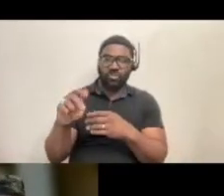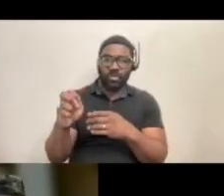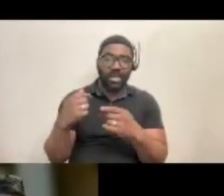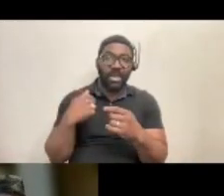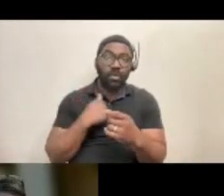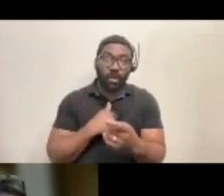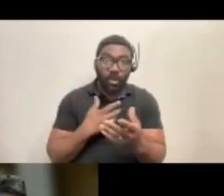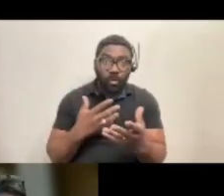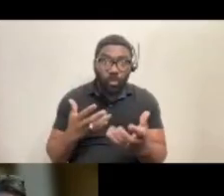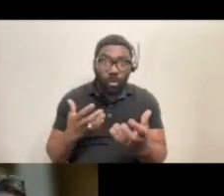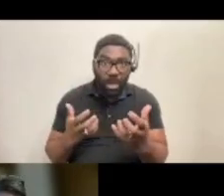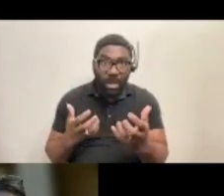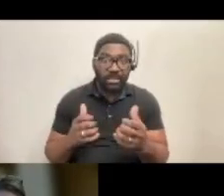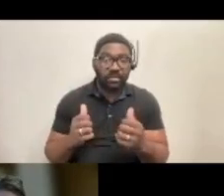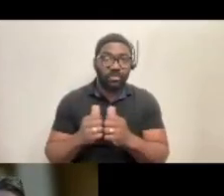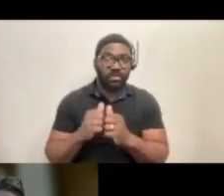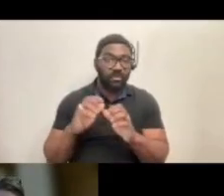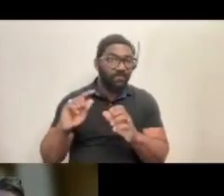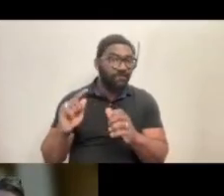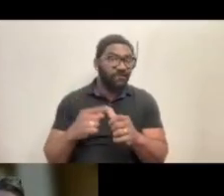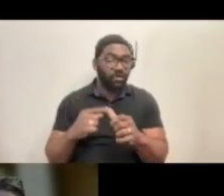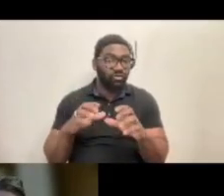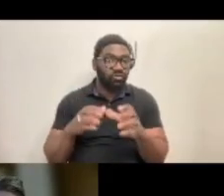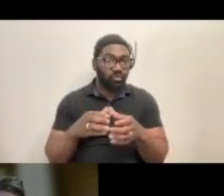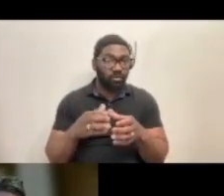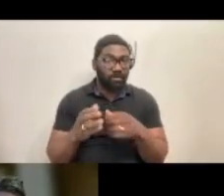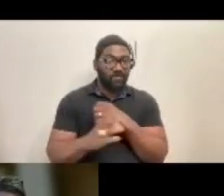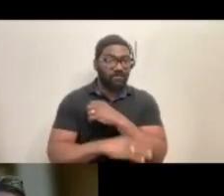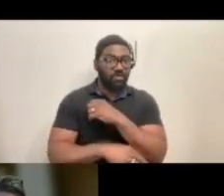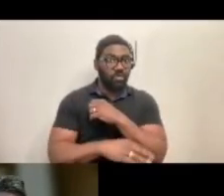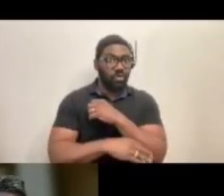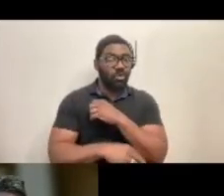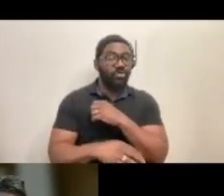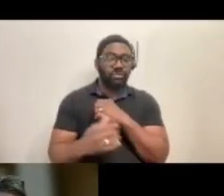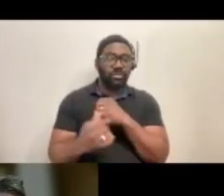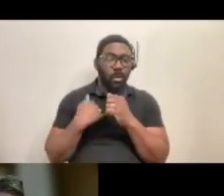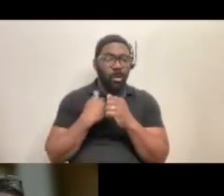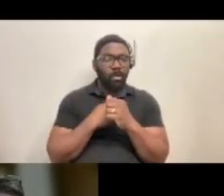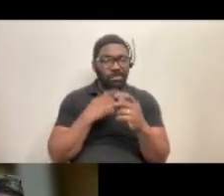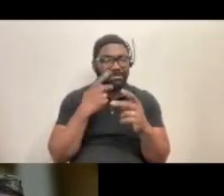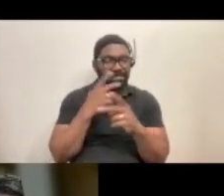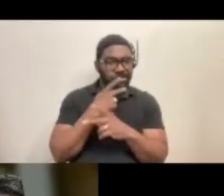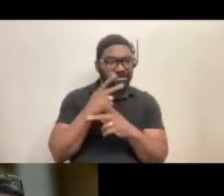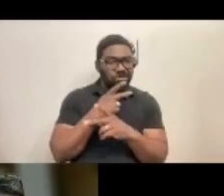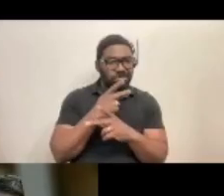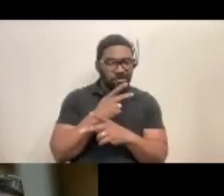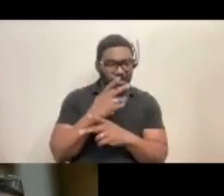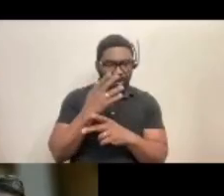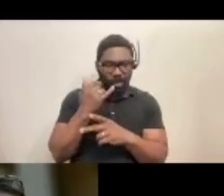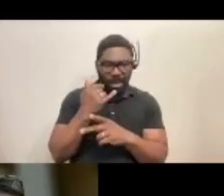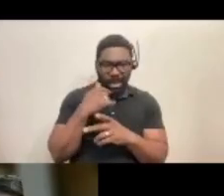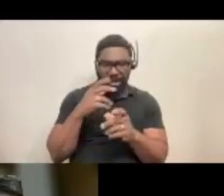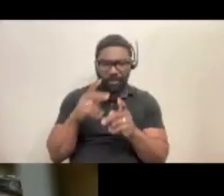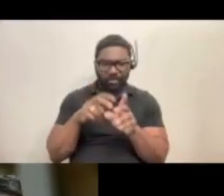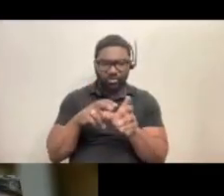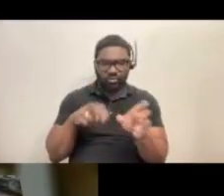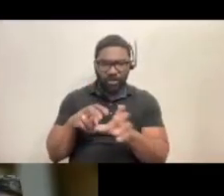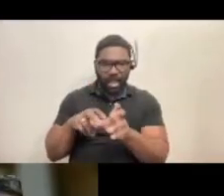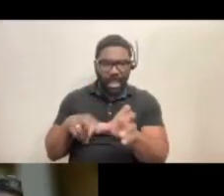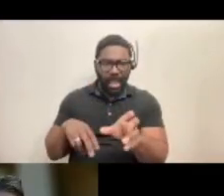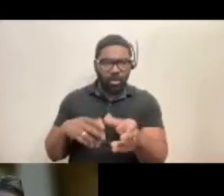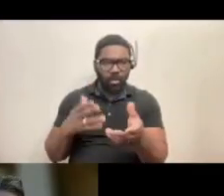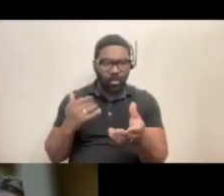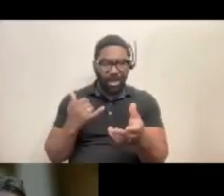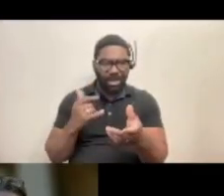have had with our first cohort in the fall. So there's been a lot of work into why did that happen? What do we need to be